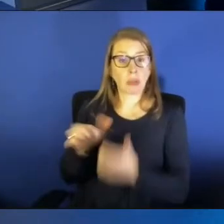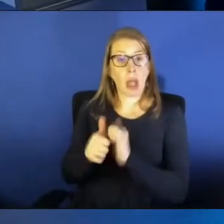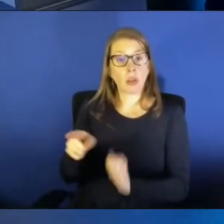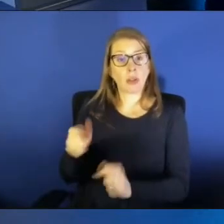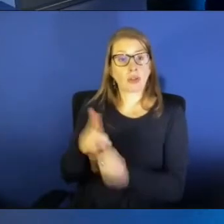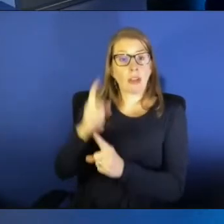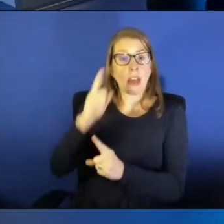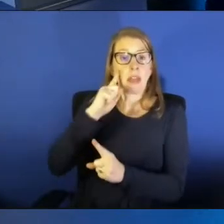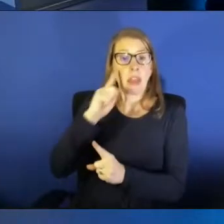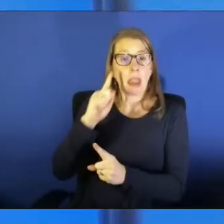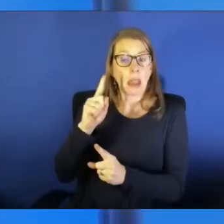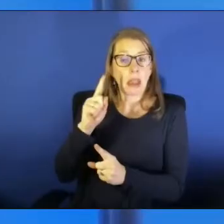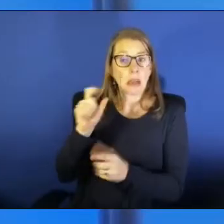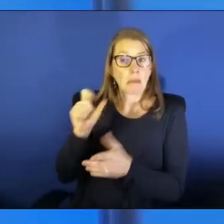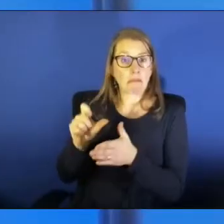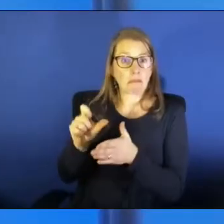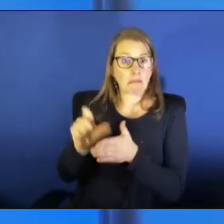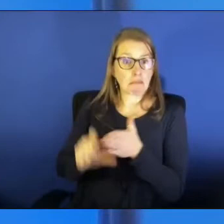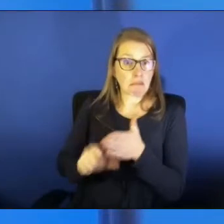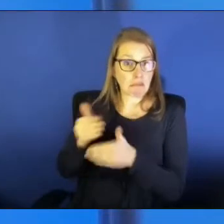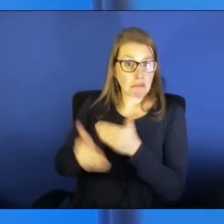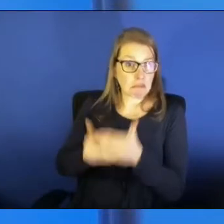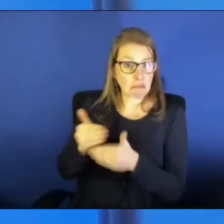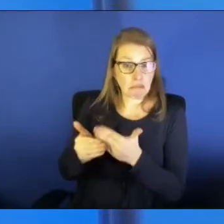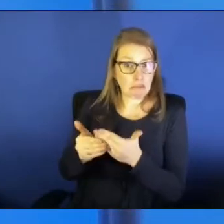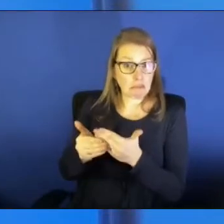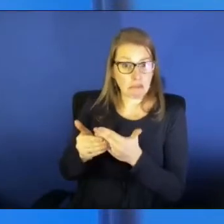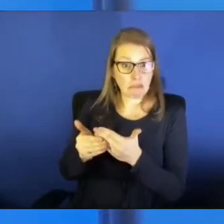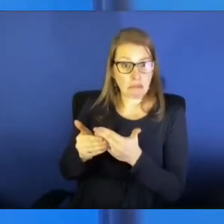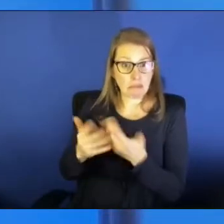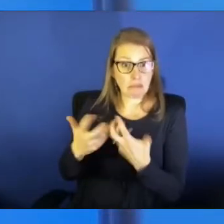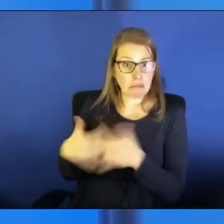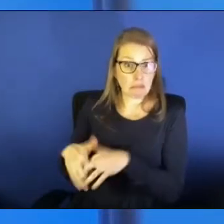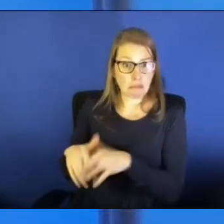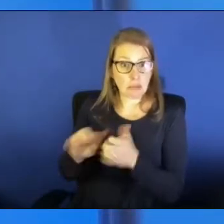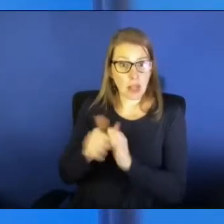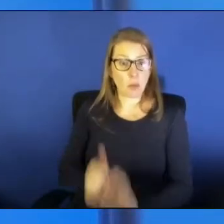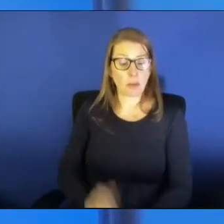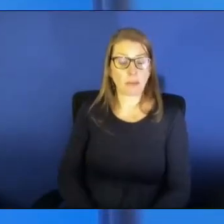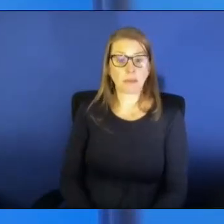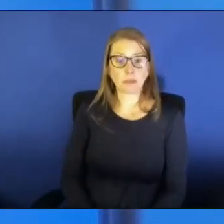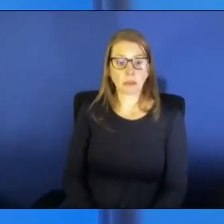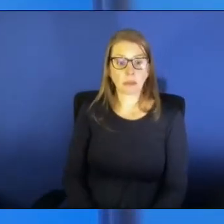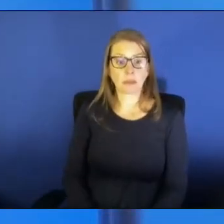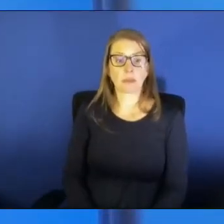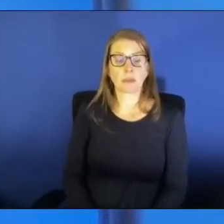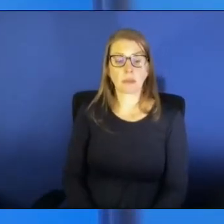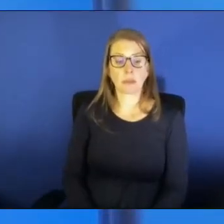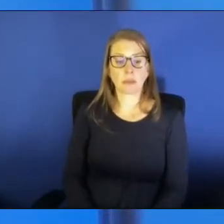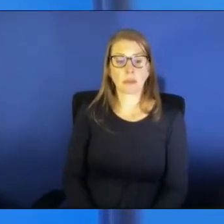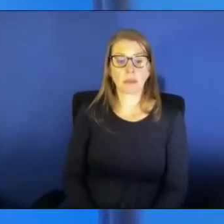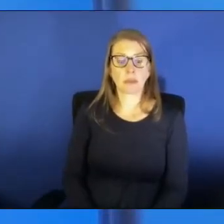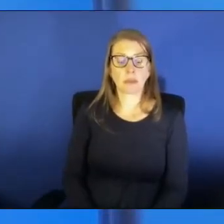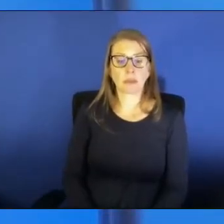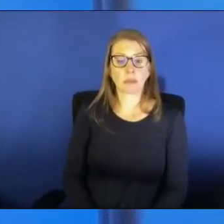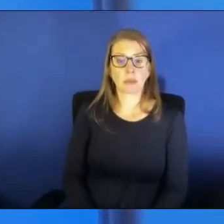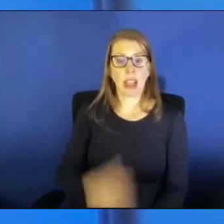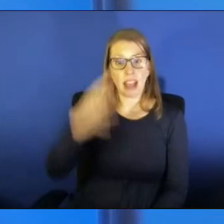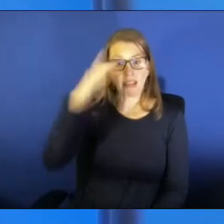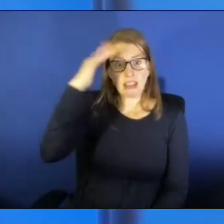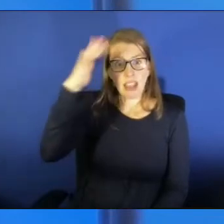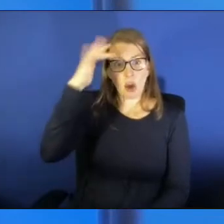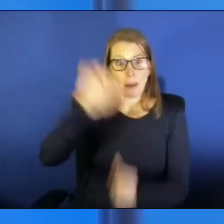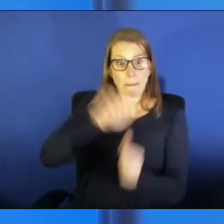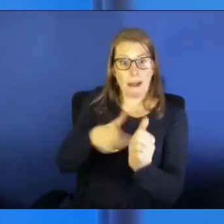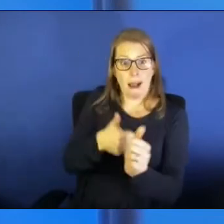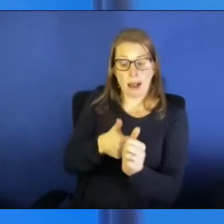operate? Yeah, the theory behind taking out the melanoma first is that